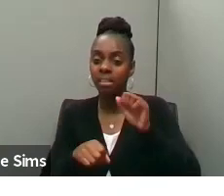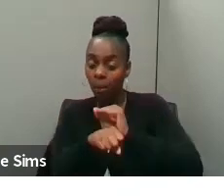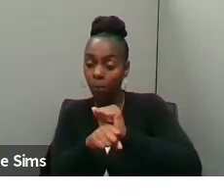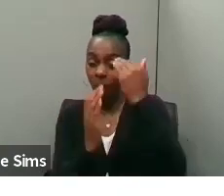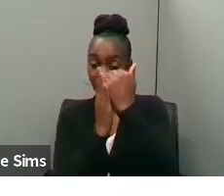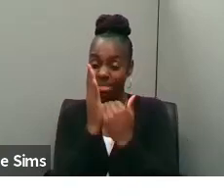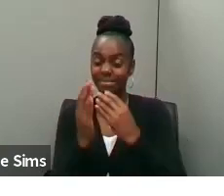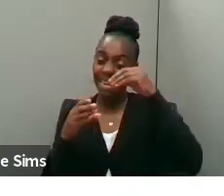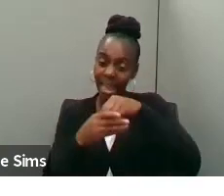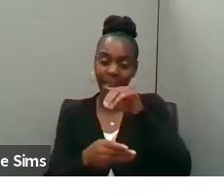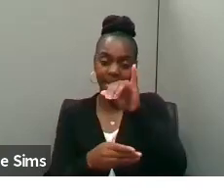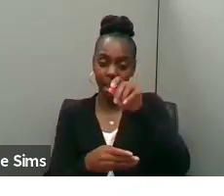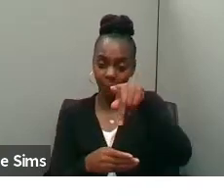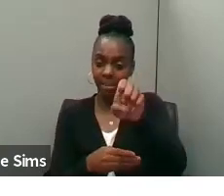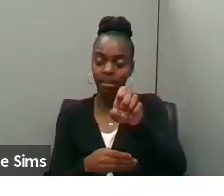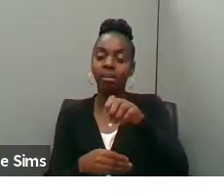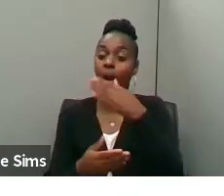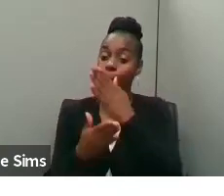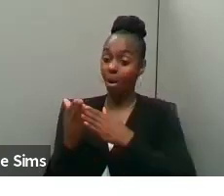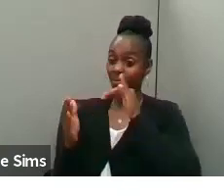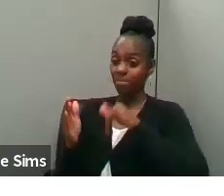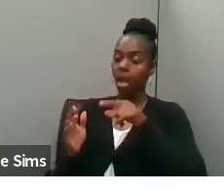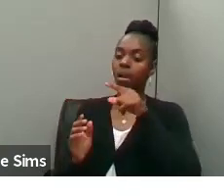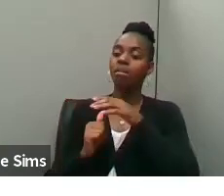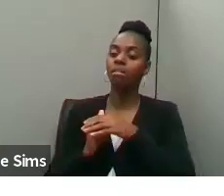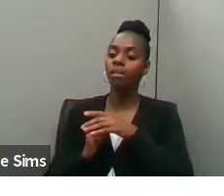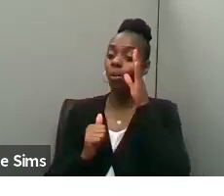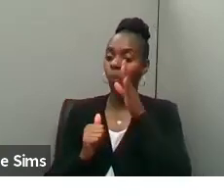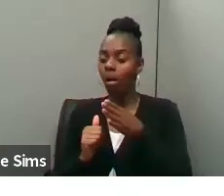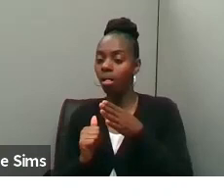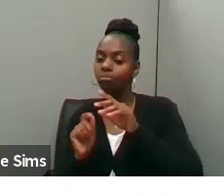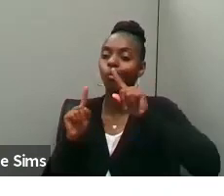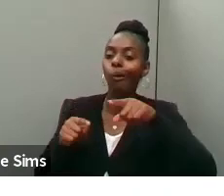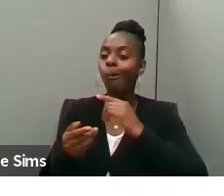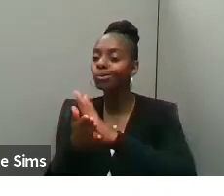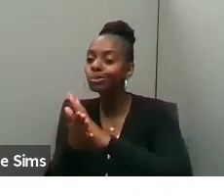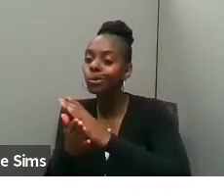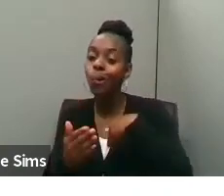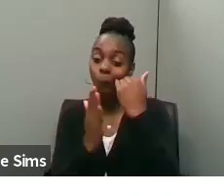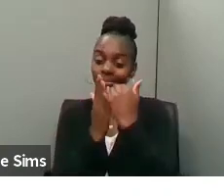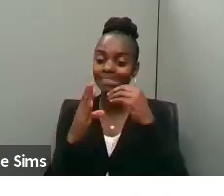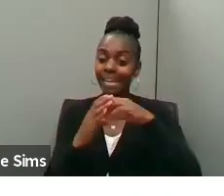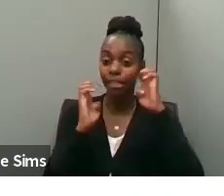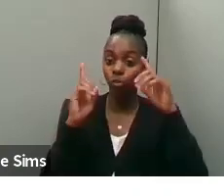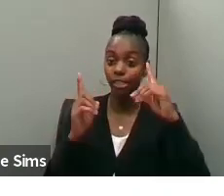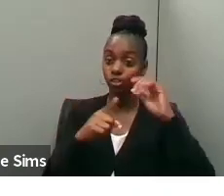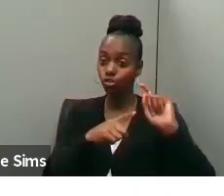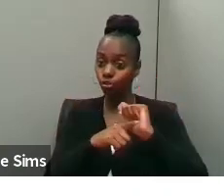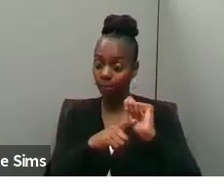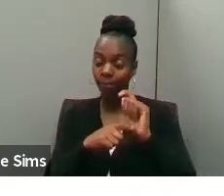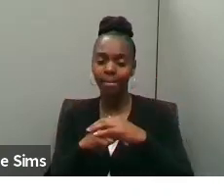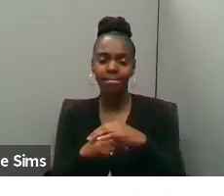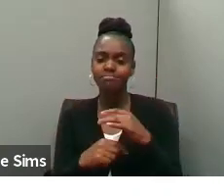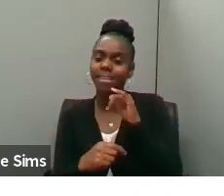in the IPE. However, if part of that is going to school or enlisting in educational training, even though